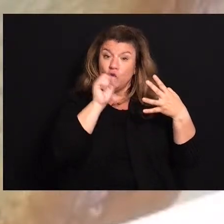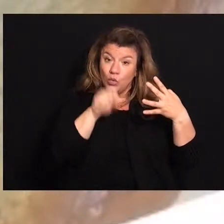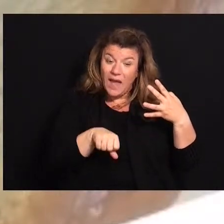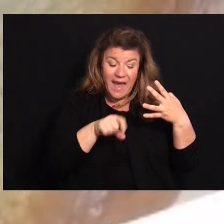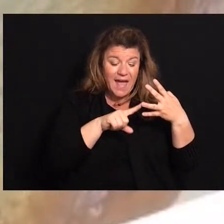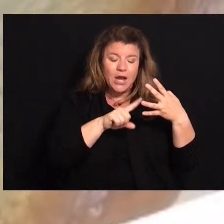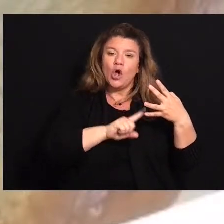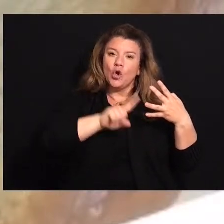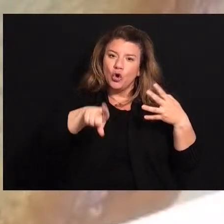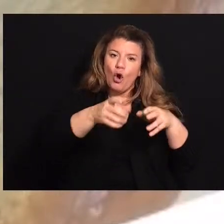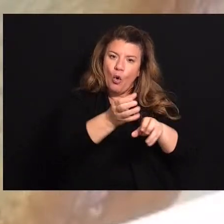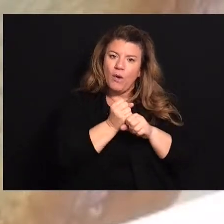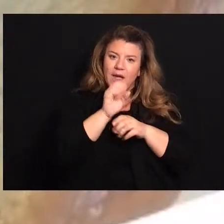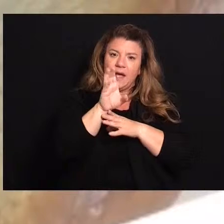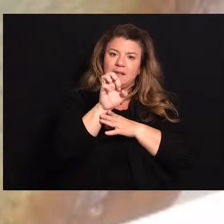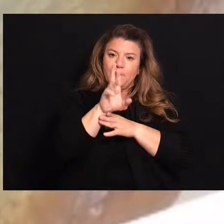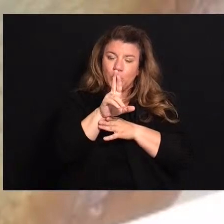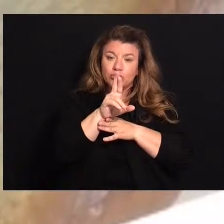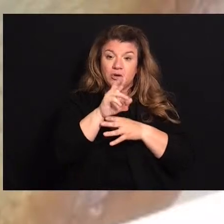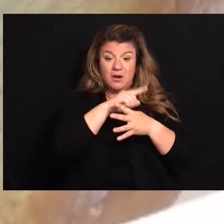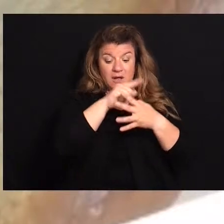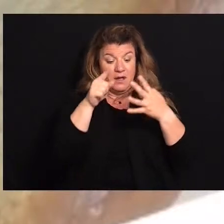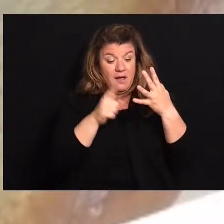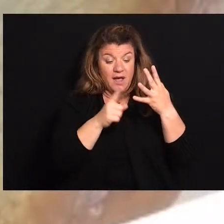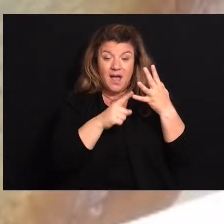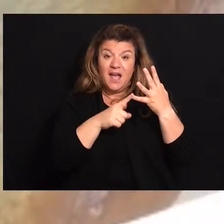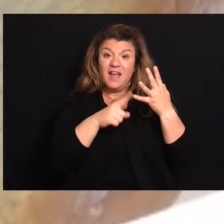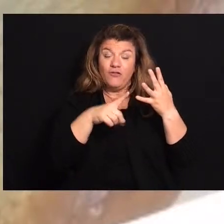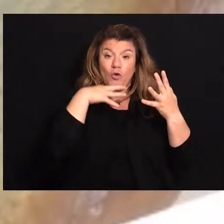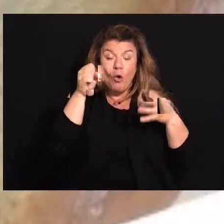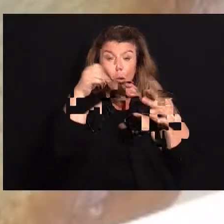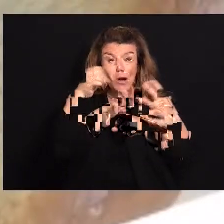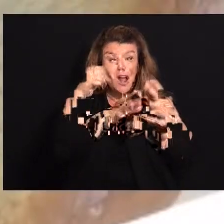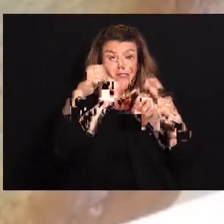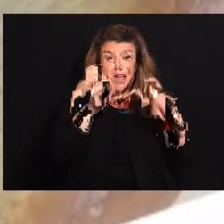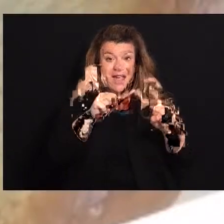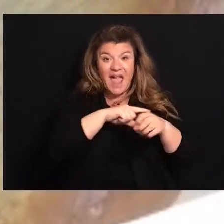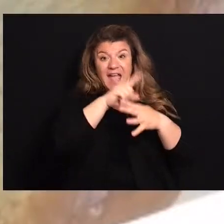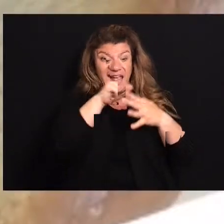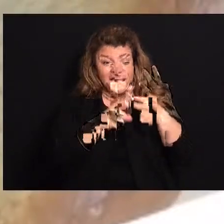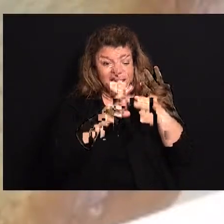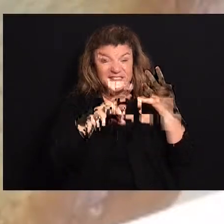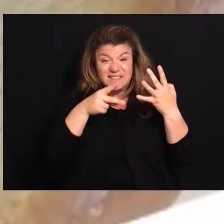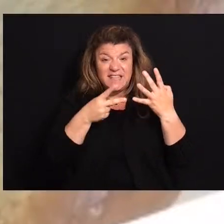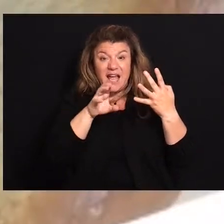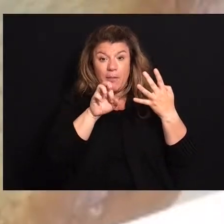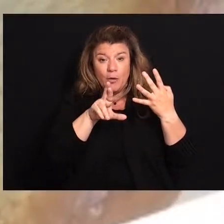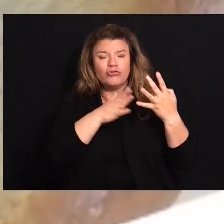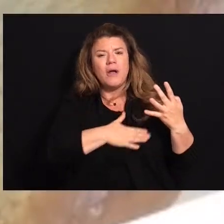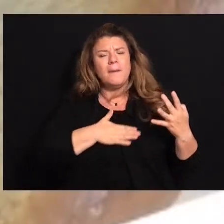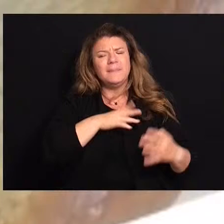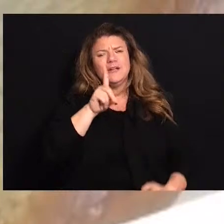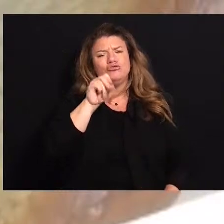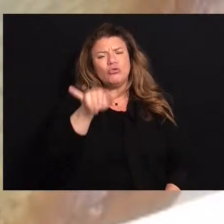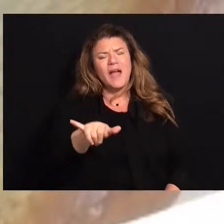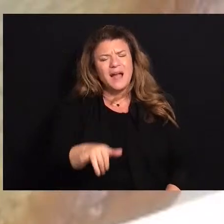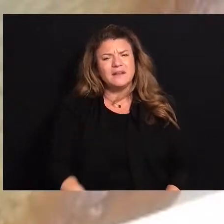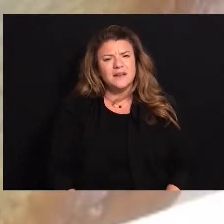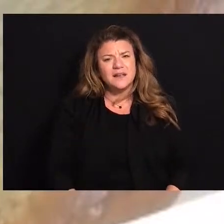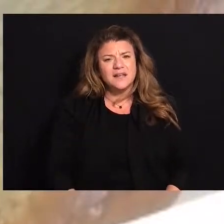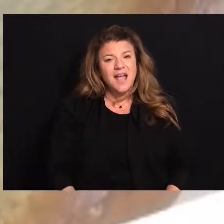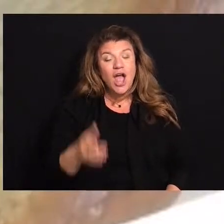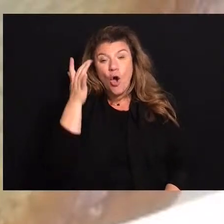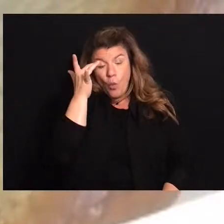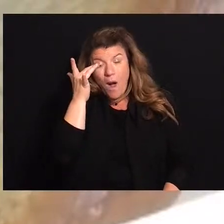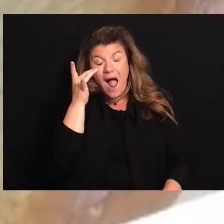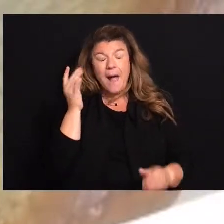please get the booster dose. And if you're eligible for a second booster dose, then please get that booster dose, because the